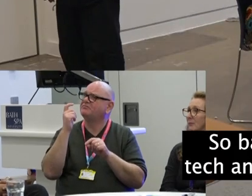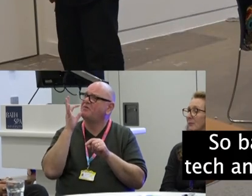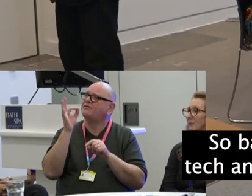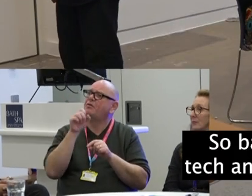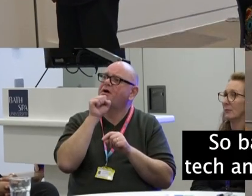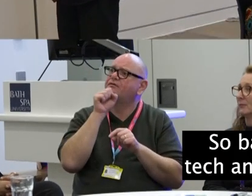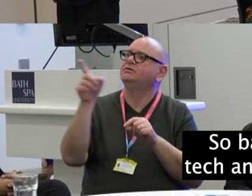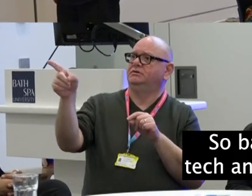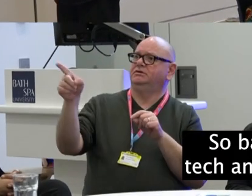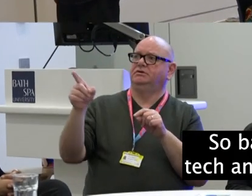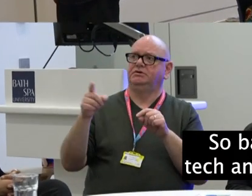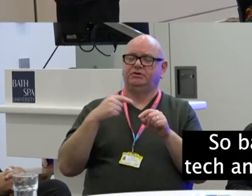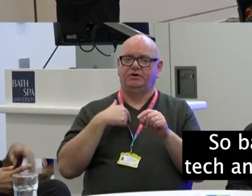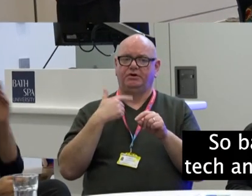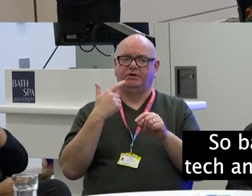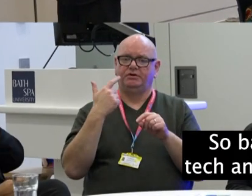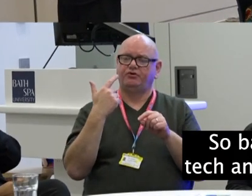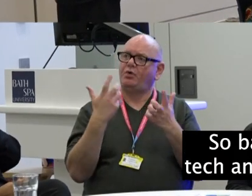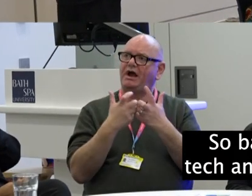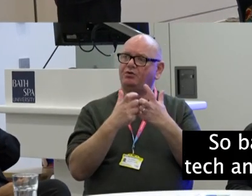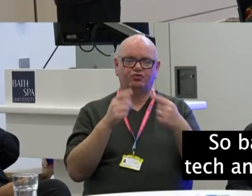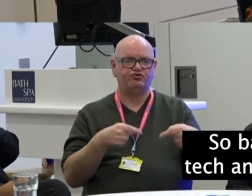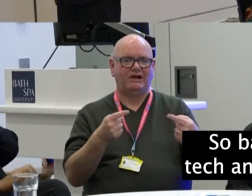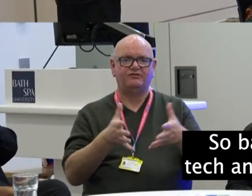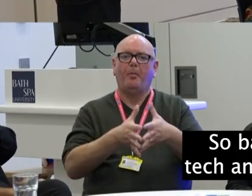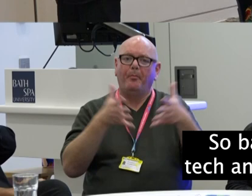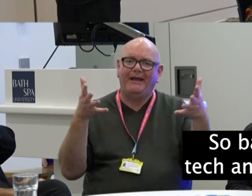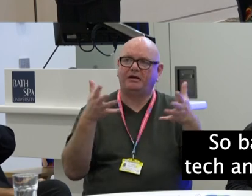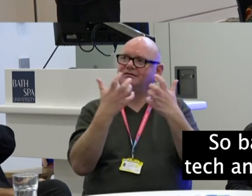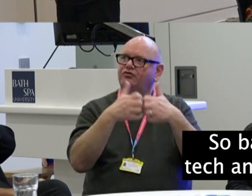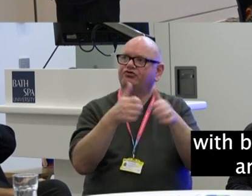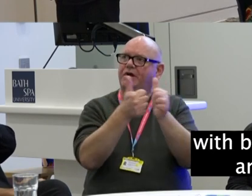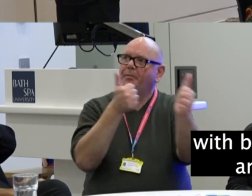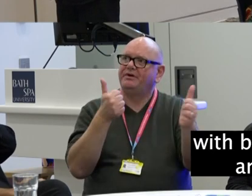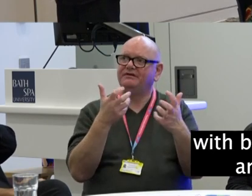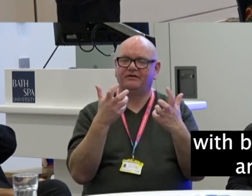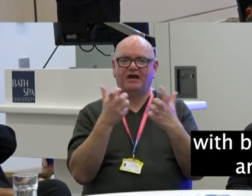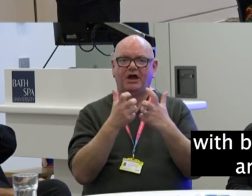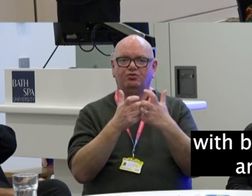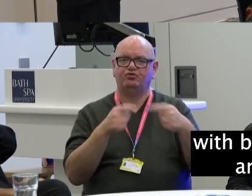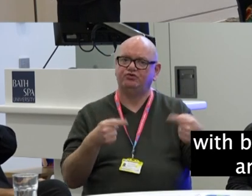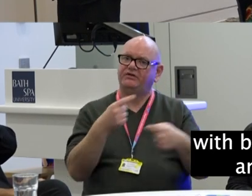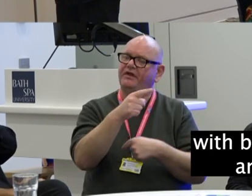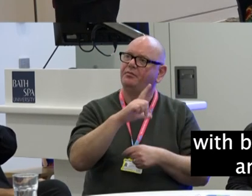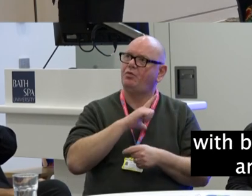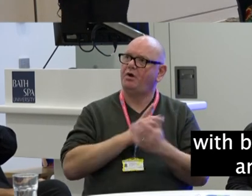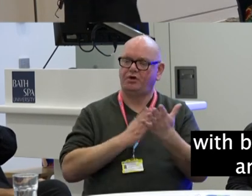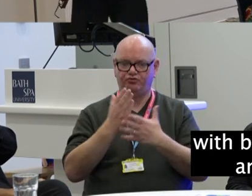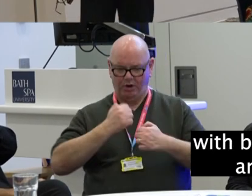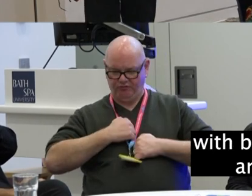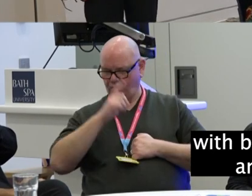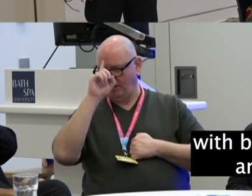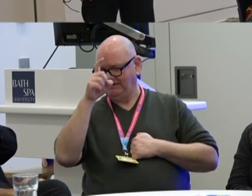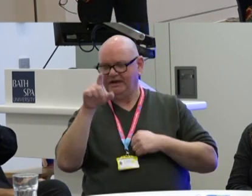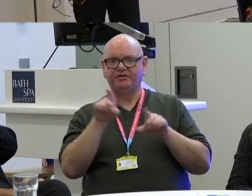So basically just like challenging big tech and kind of how you challenge them with both the ideas you'd come up with and also like